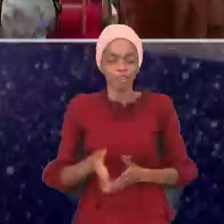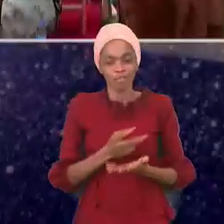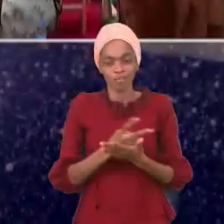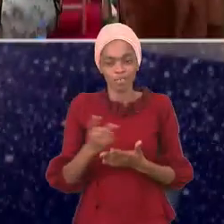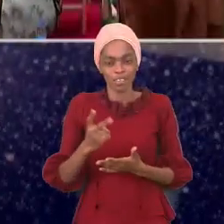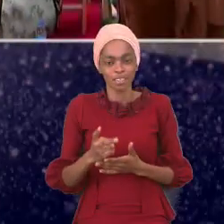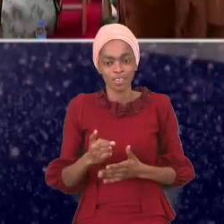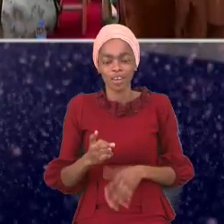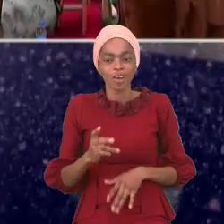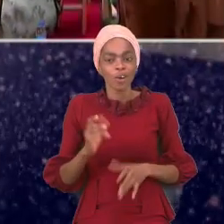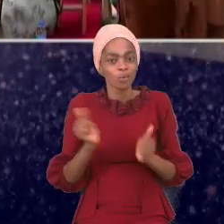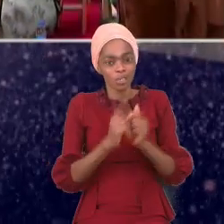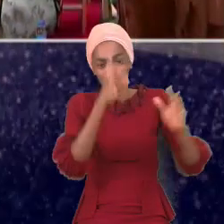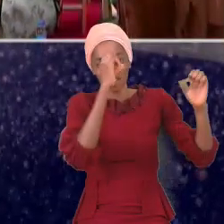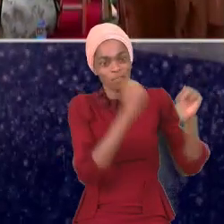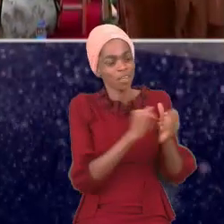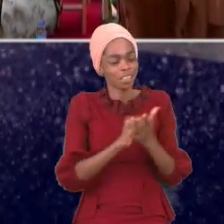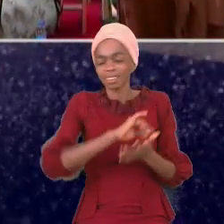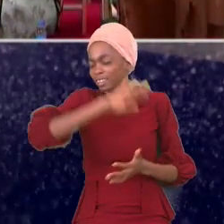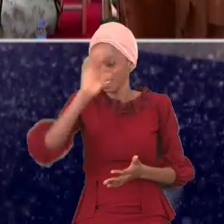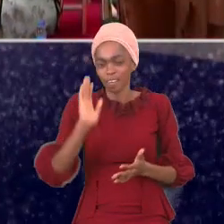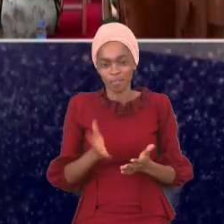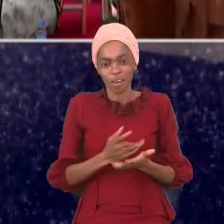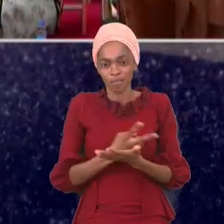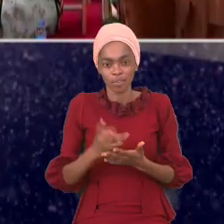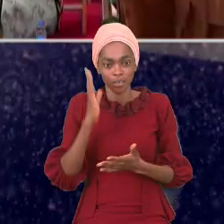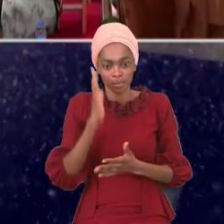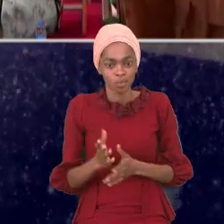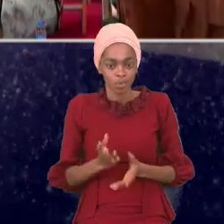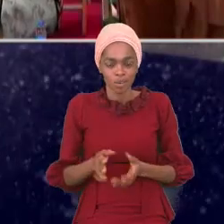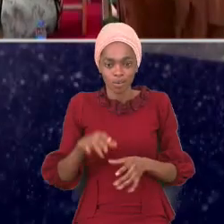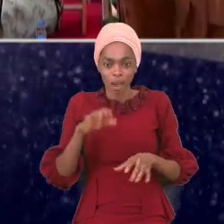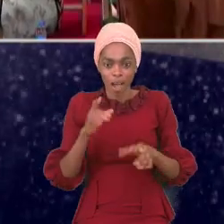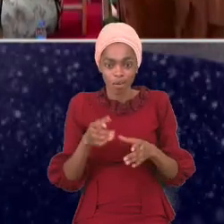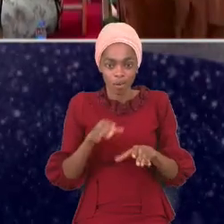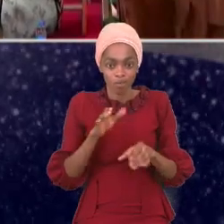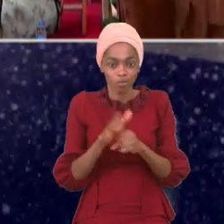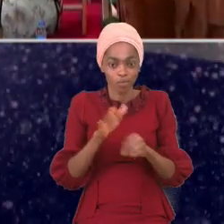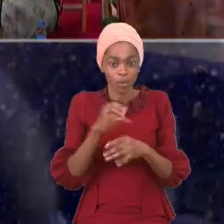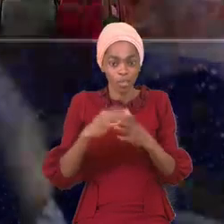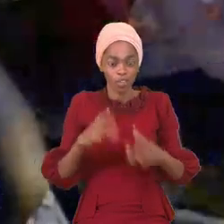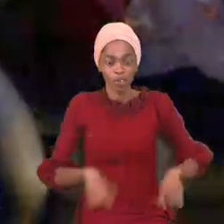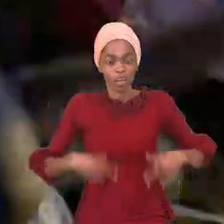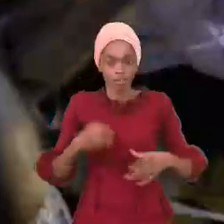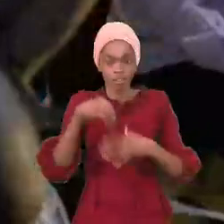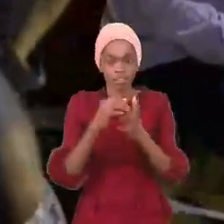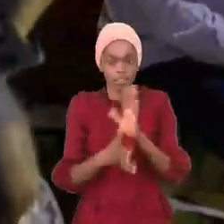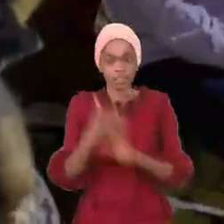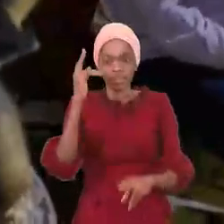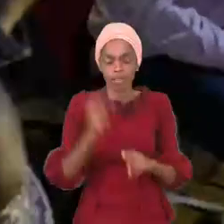the faith that never fails, will preach in your life tonight in Jesus' name.